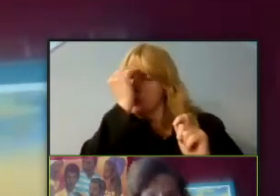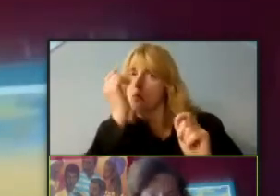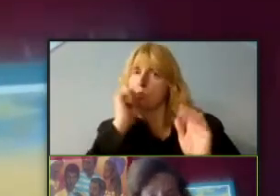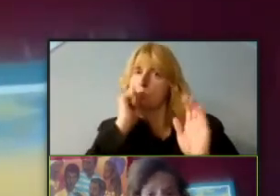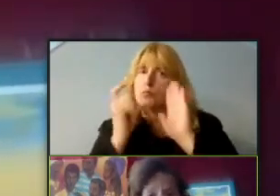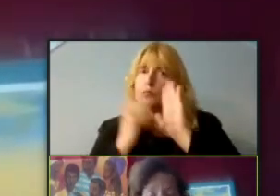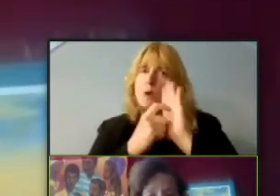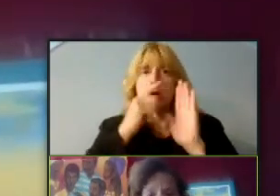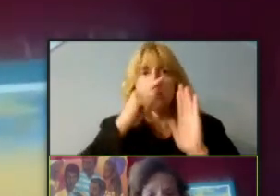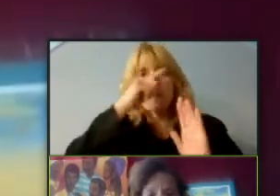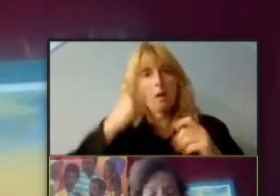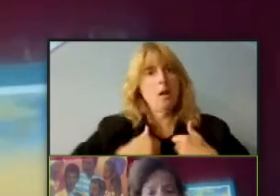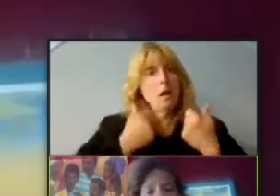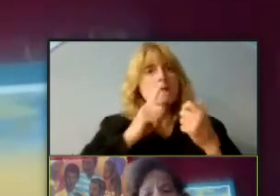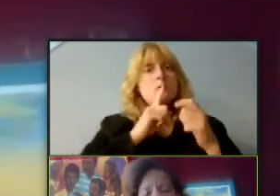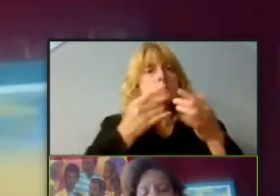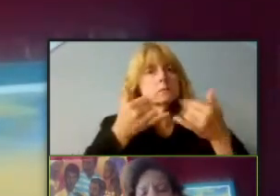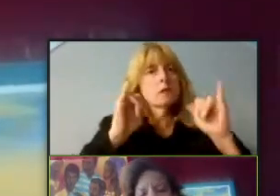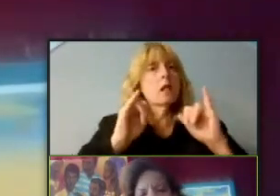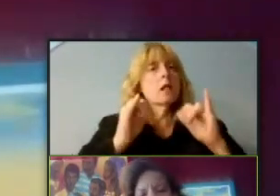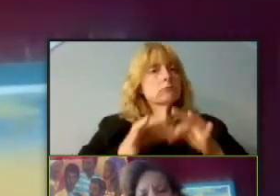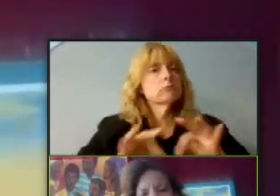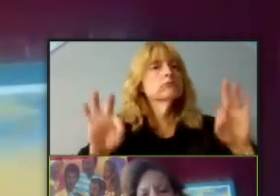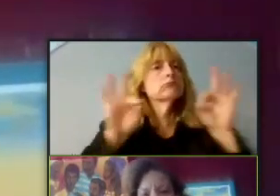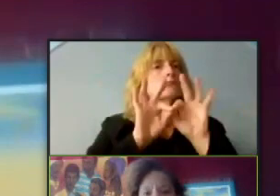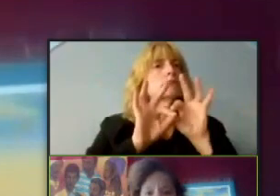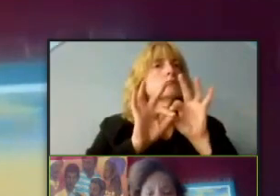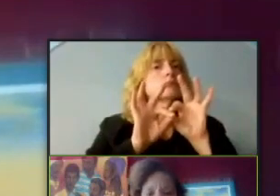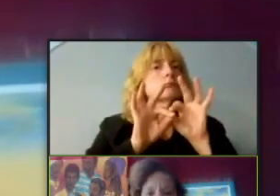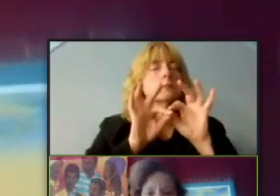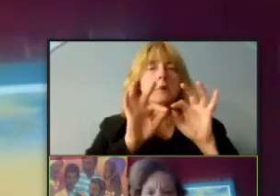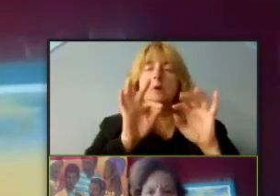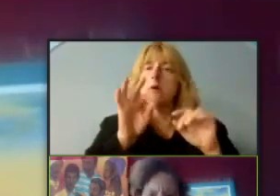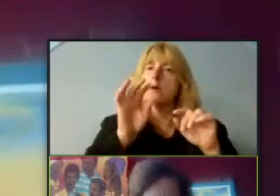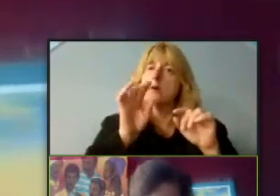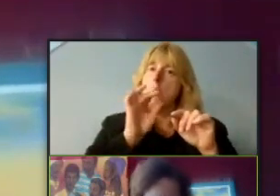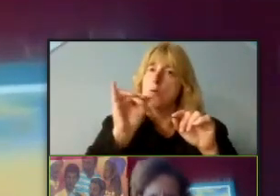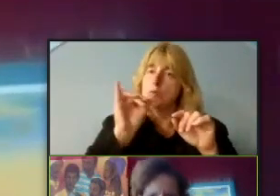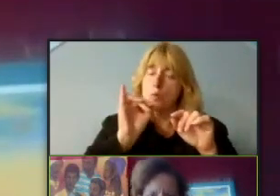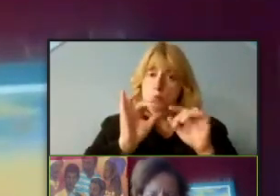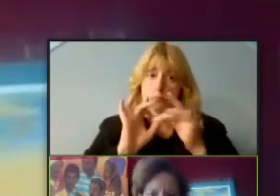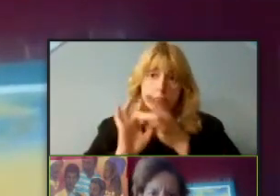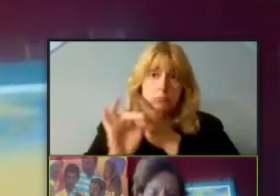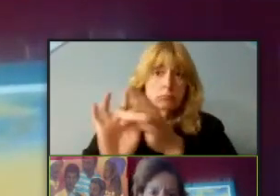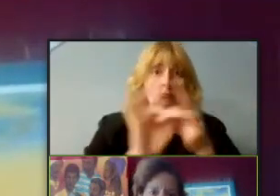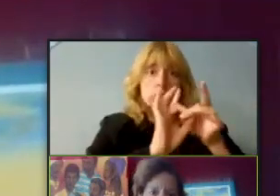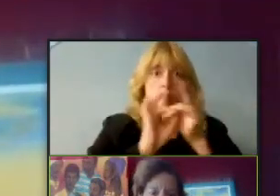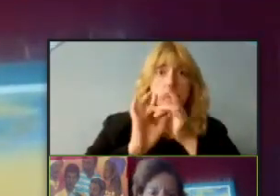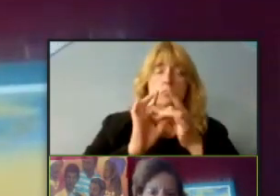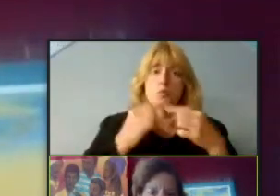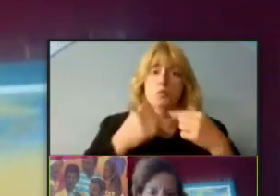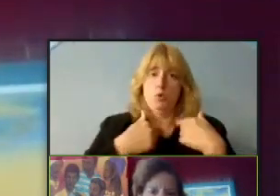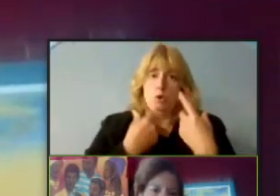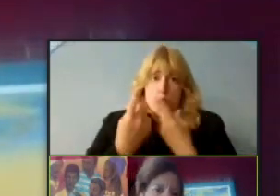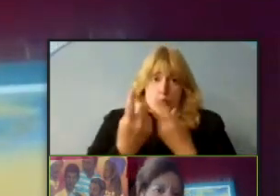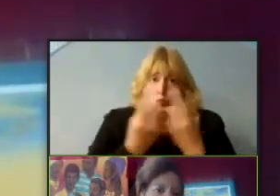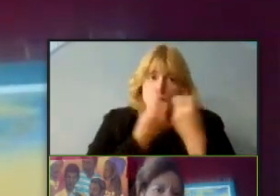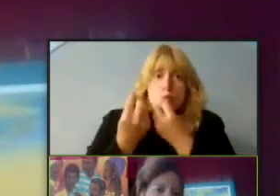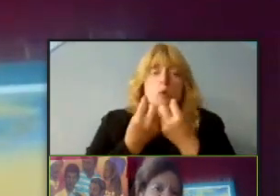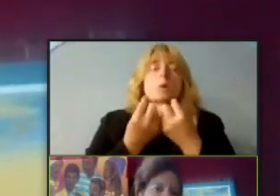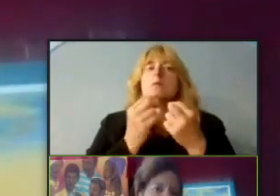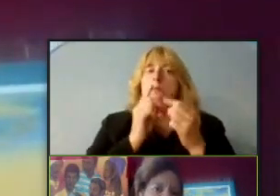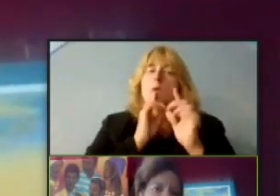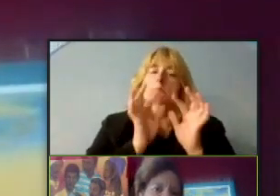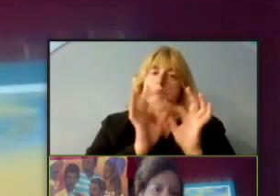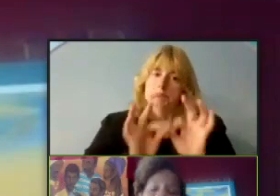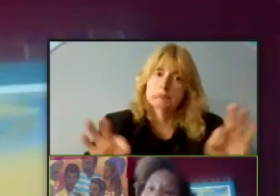Black lives matter, but also what we do collectively right now matters. And I'd like to